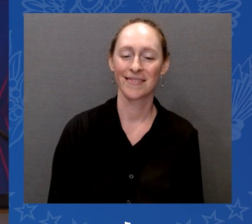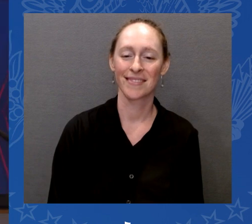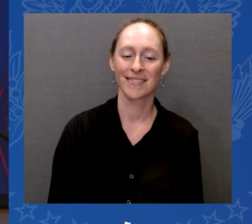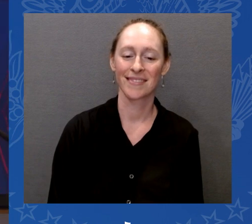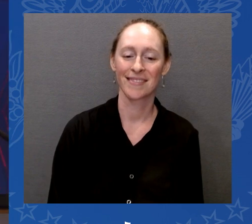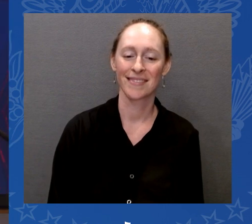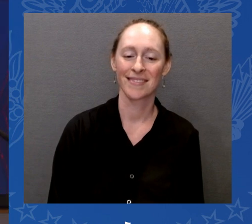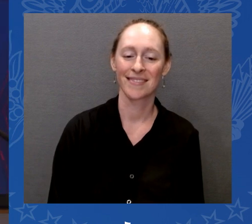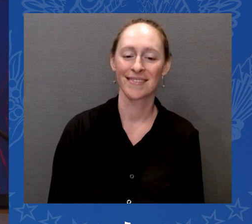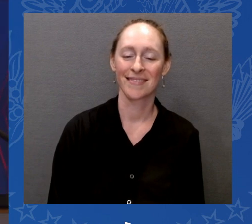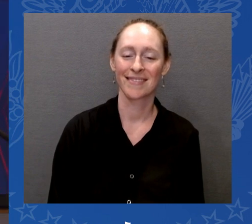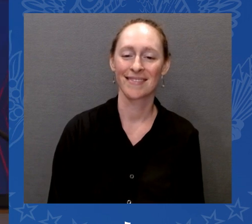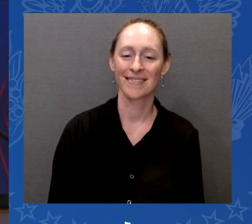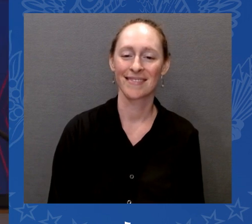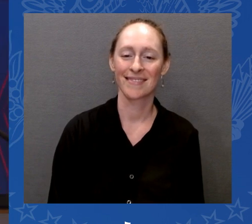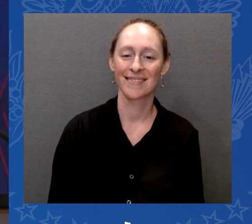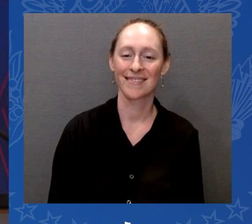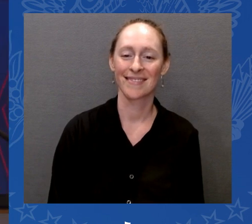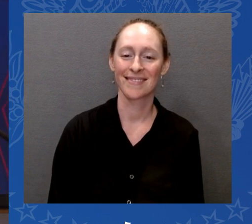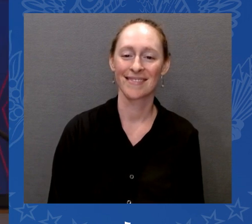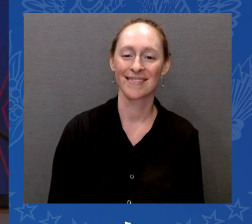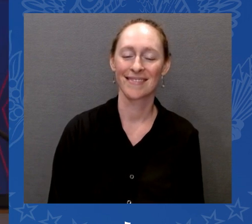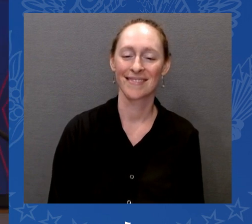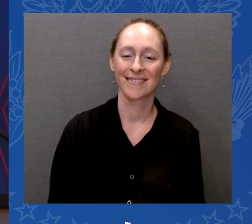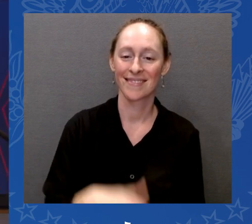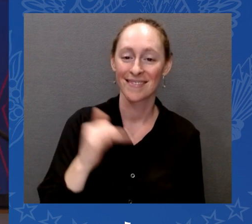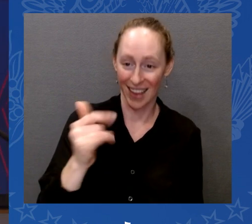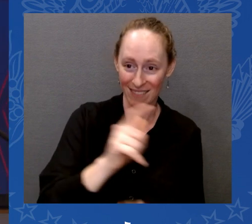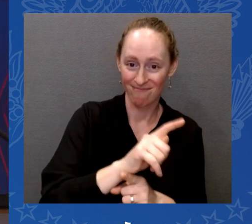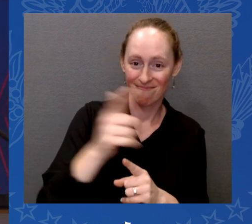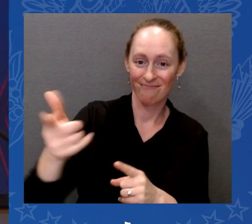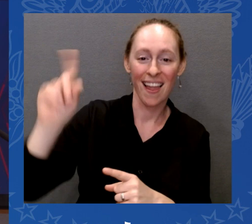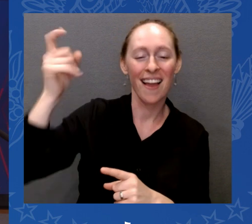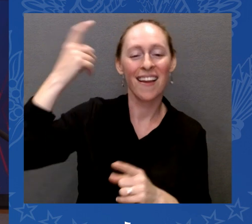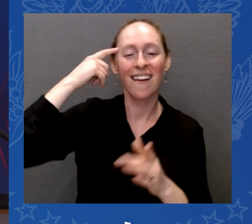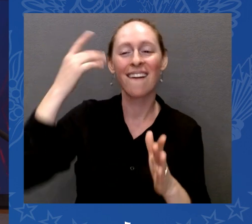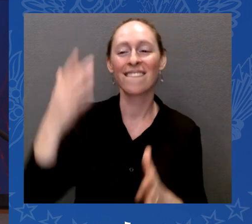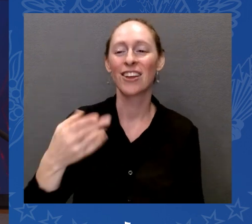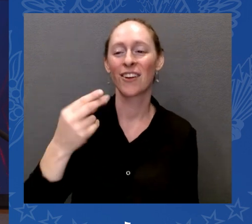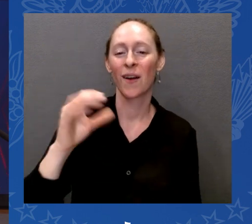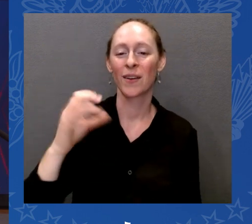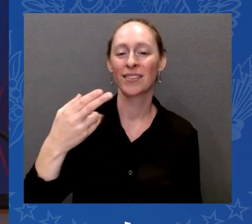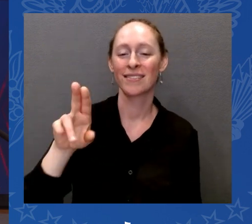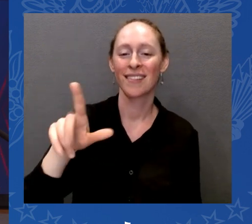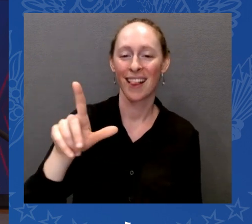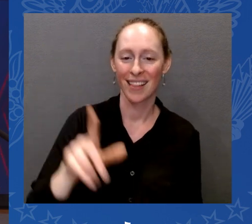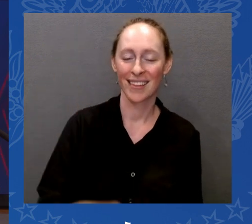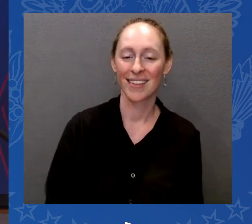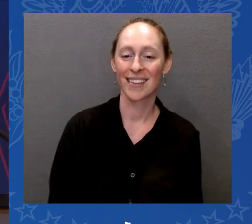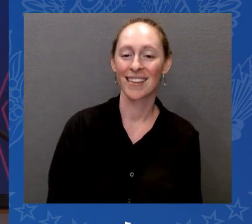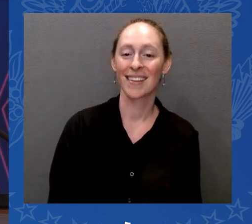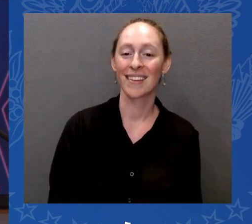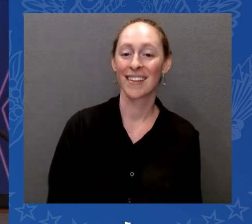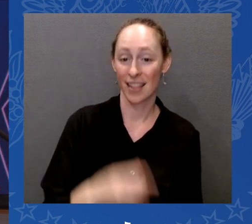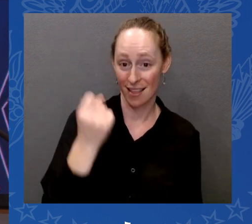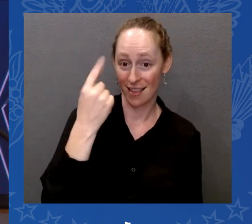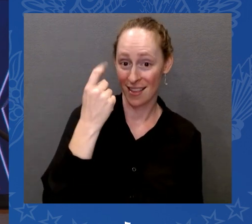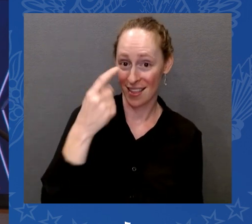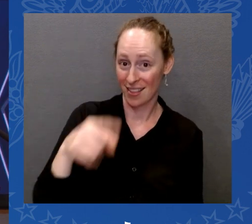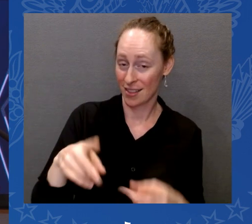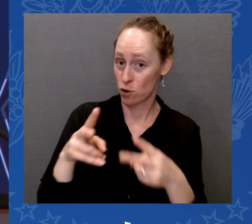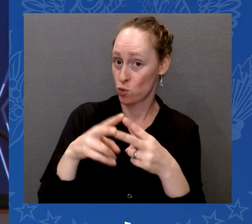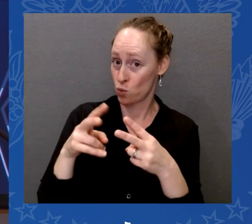Now I'd like to invite Governor Hochul to the podium because, you know, there was two pieces of this. There was an important piece of legislation passed in the United